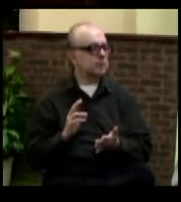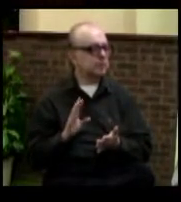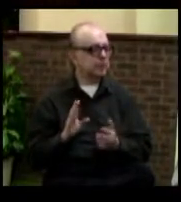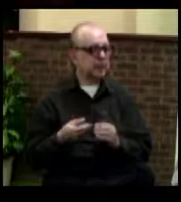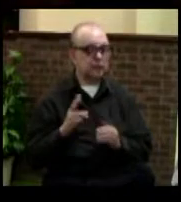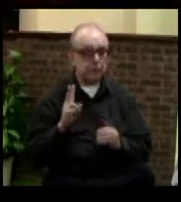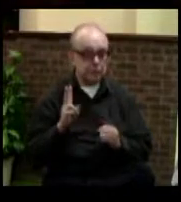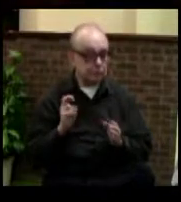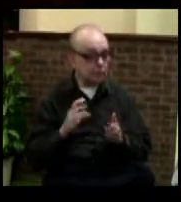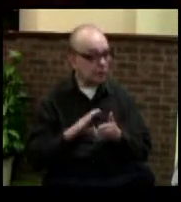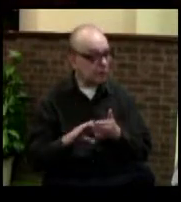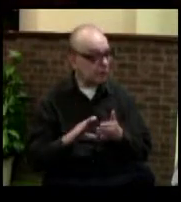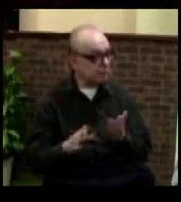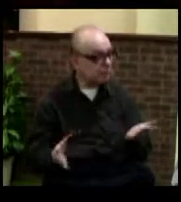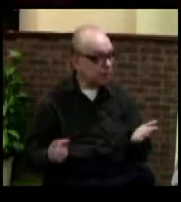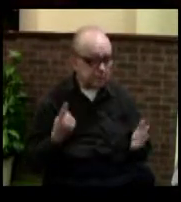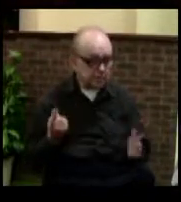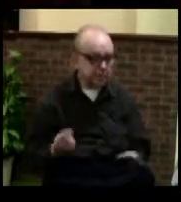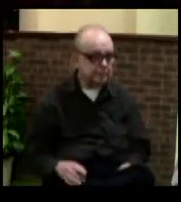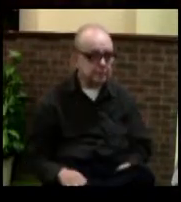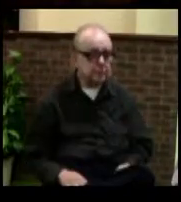It's only $200.